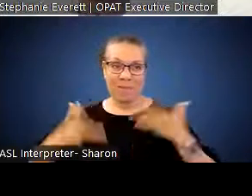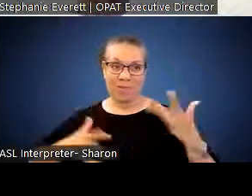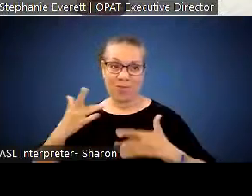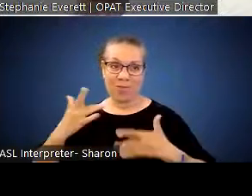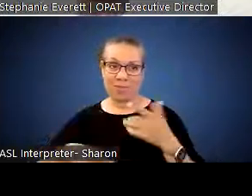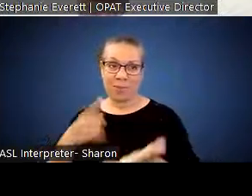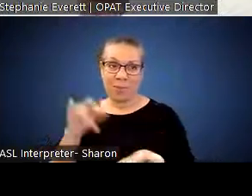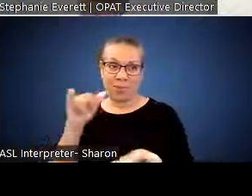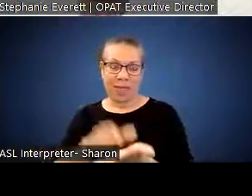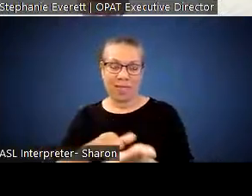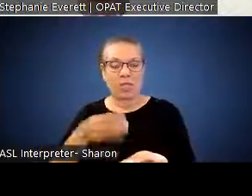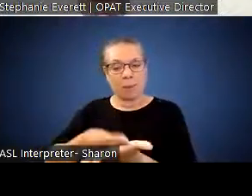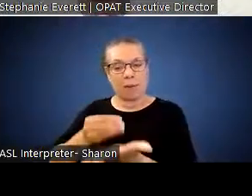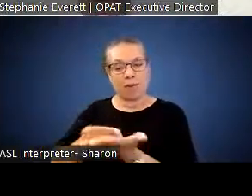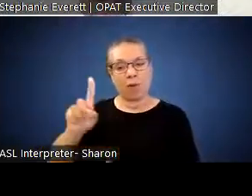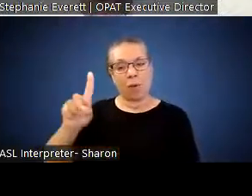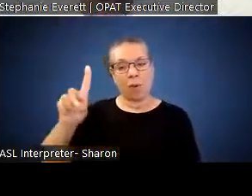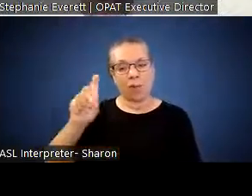where the investments for